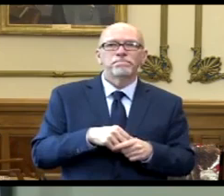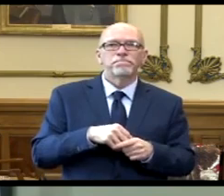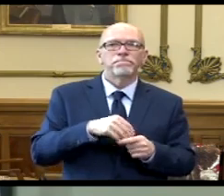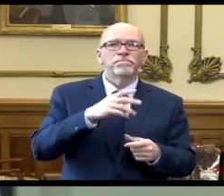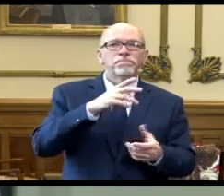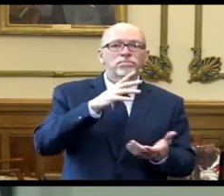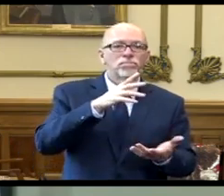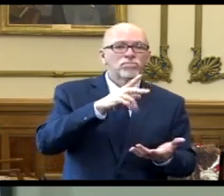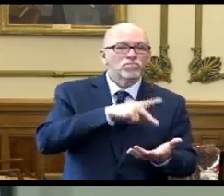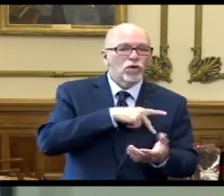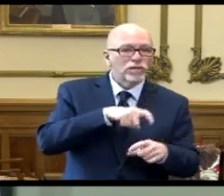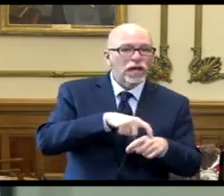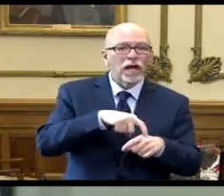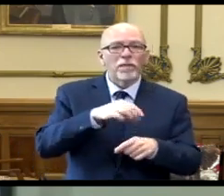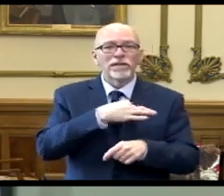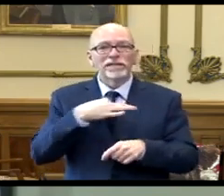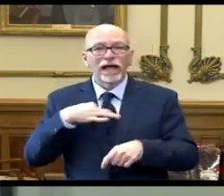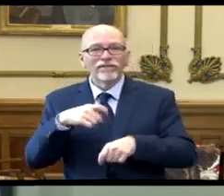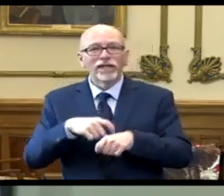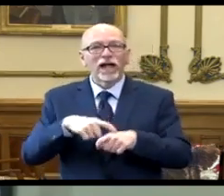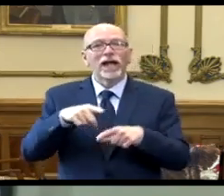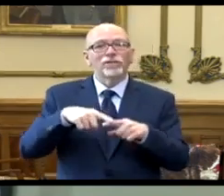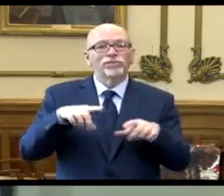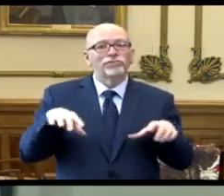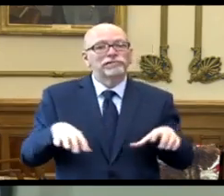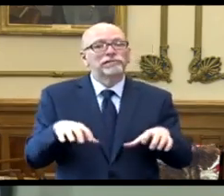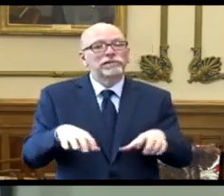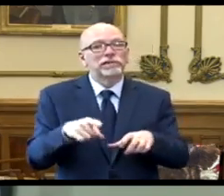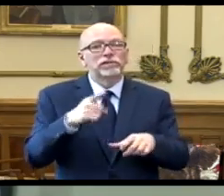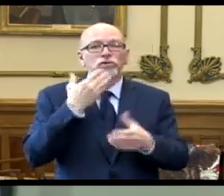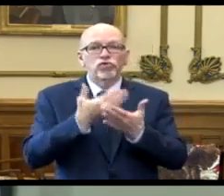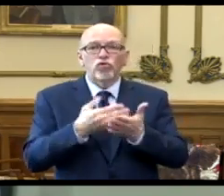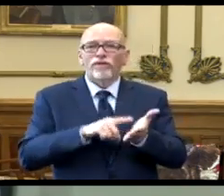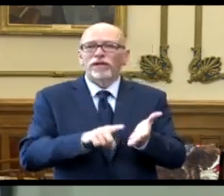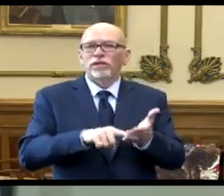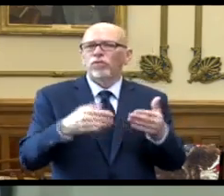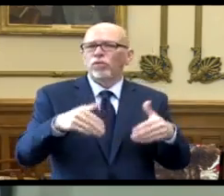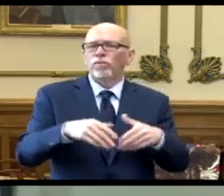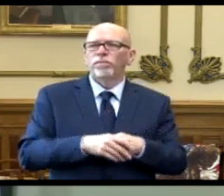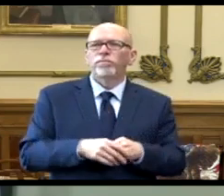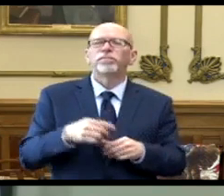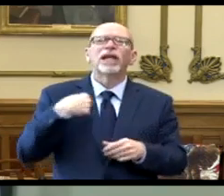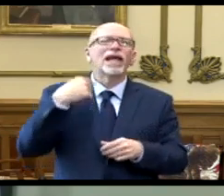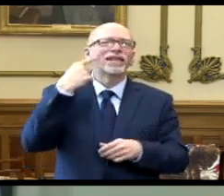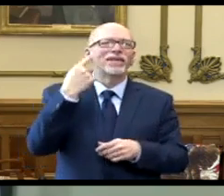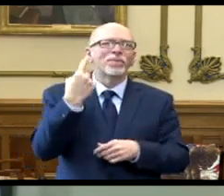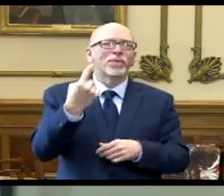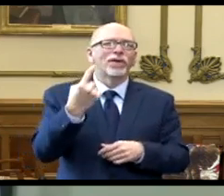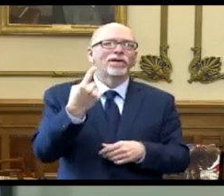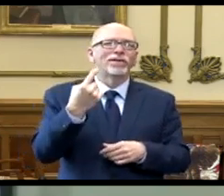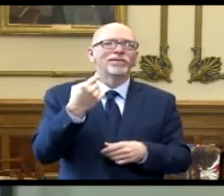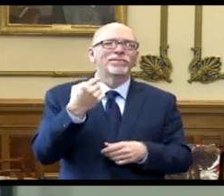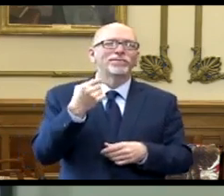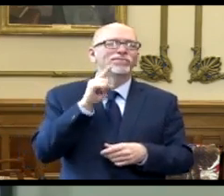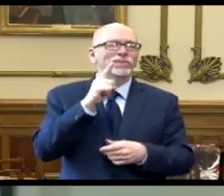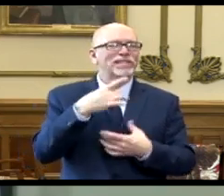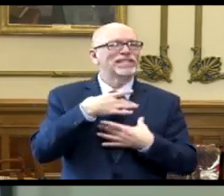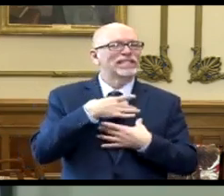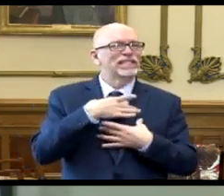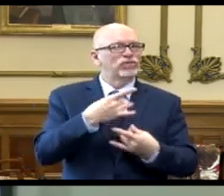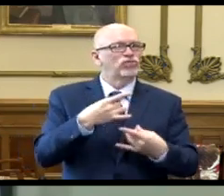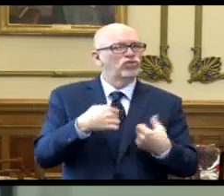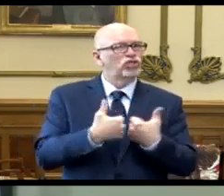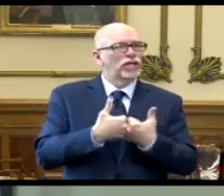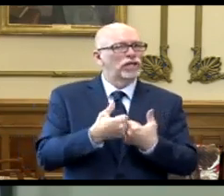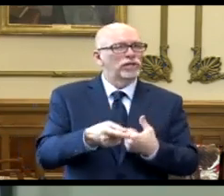and staff time to conduct a good investigation. I think one of the interesting challenges